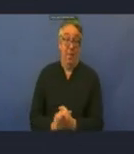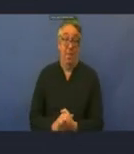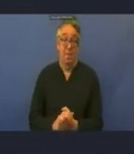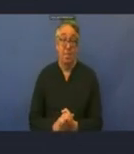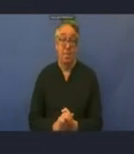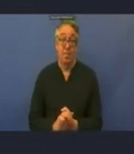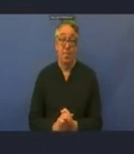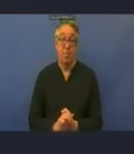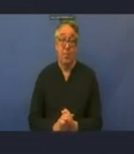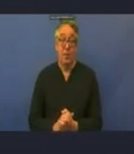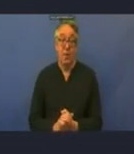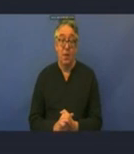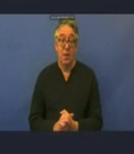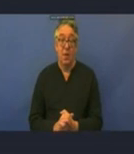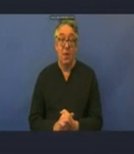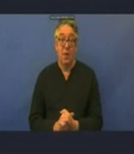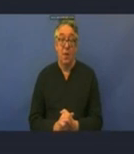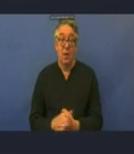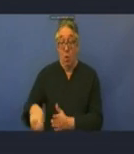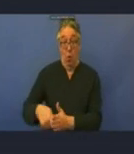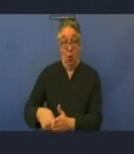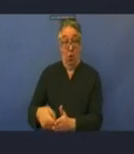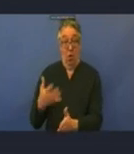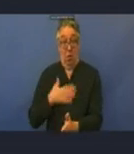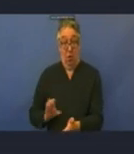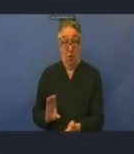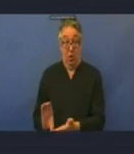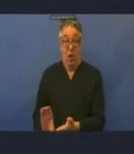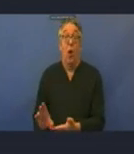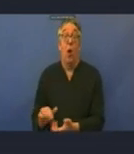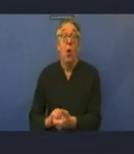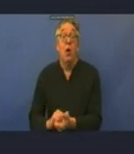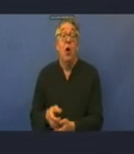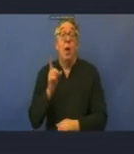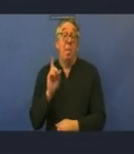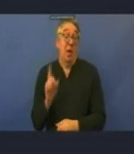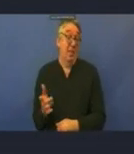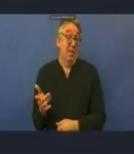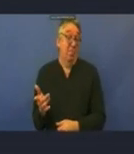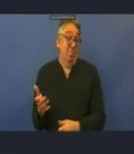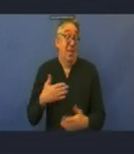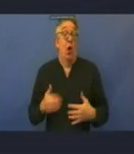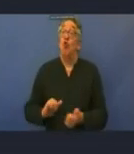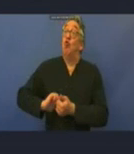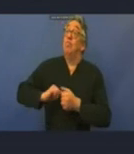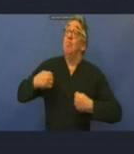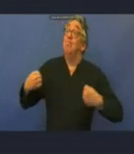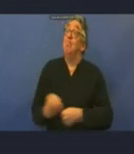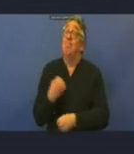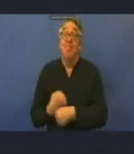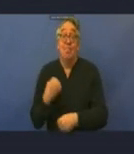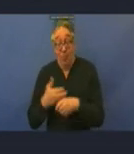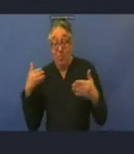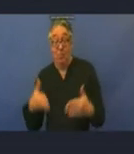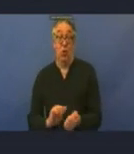In order to be eligible, the organization must be active in the field of sport and based in a EU member state or country